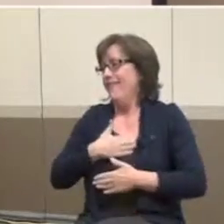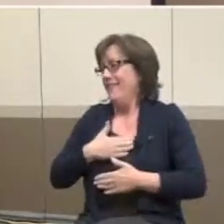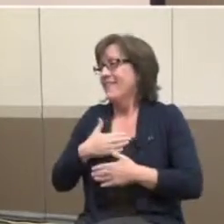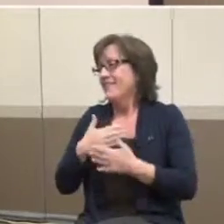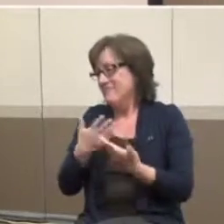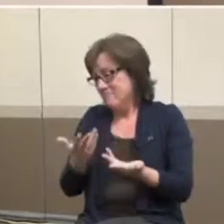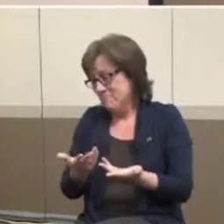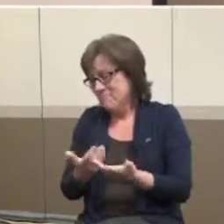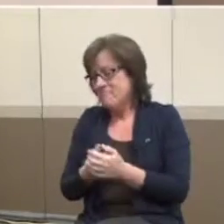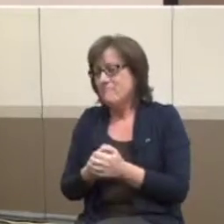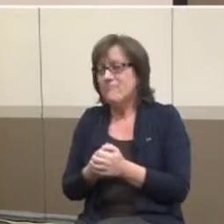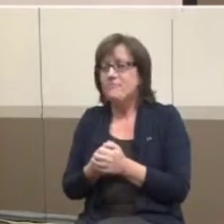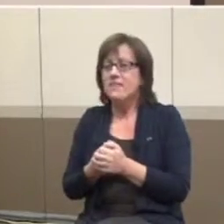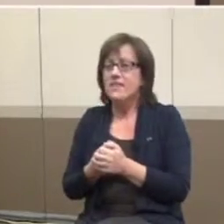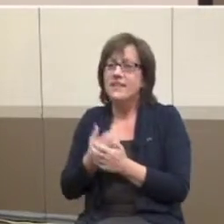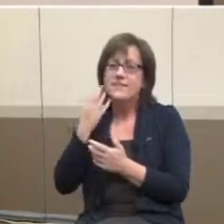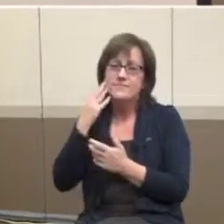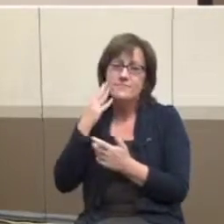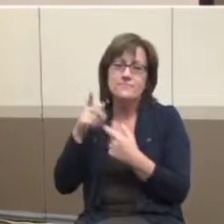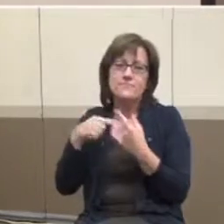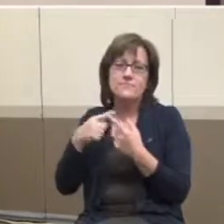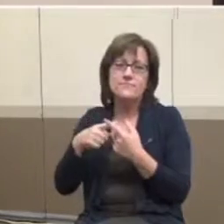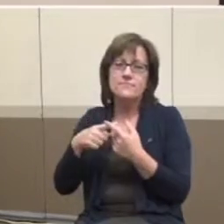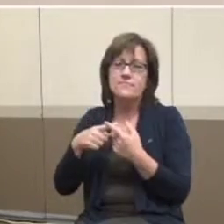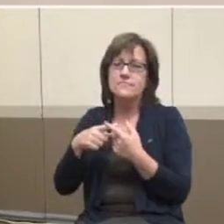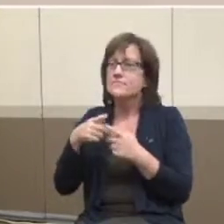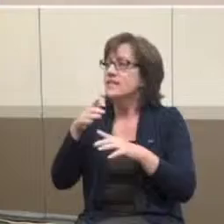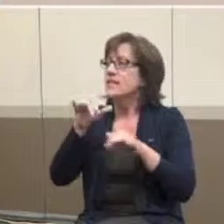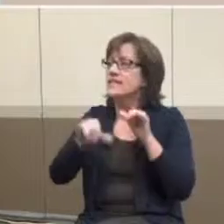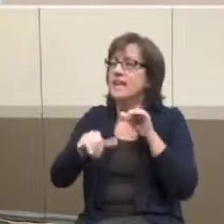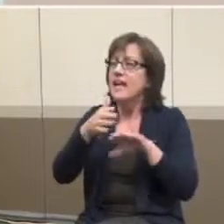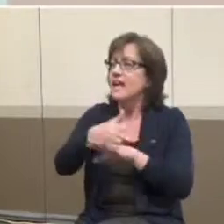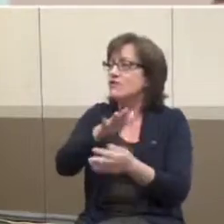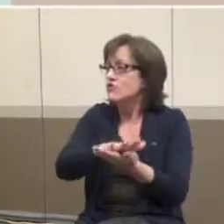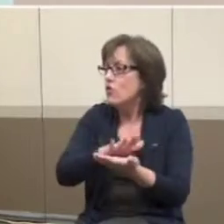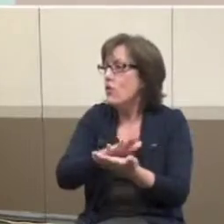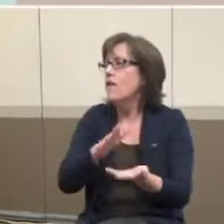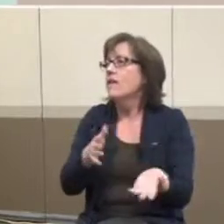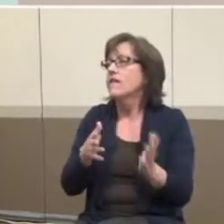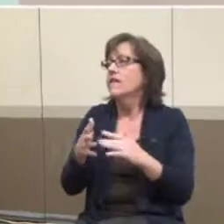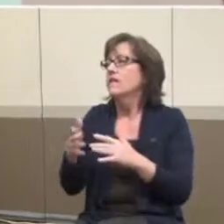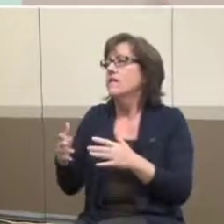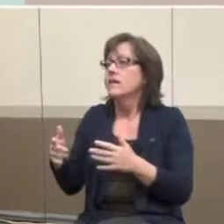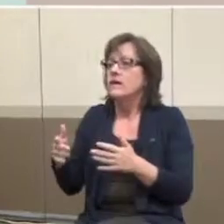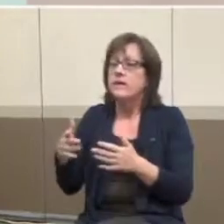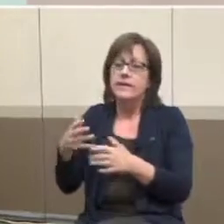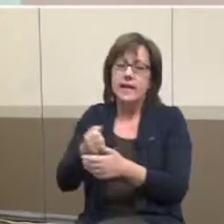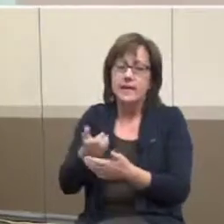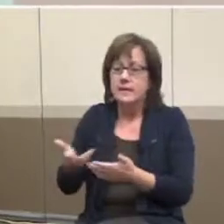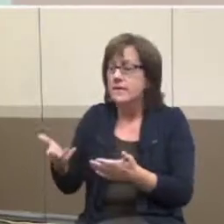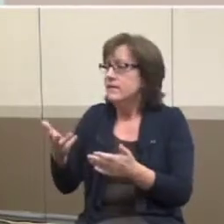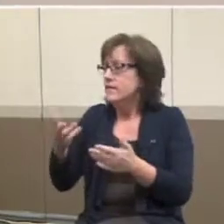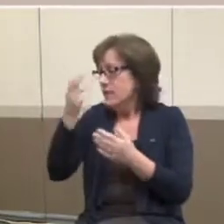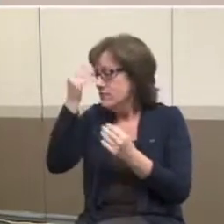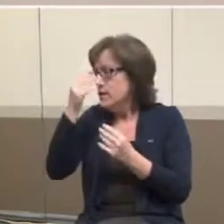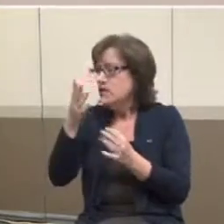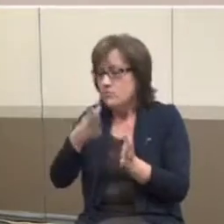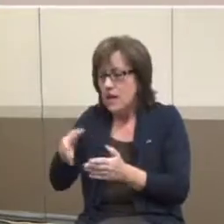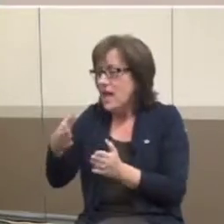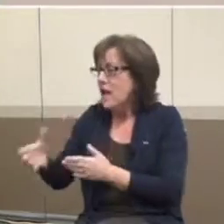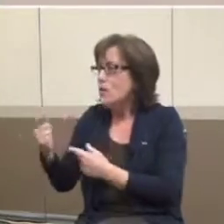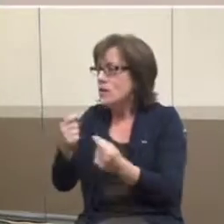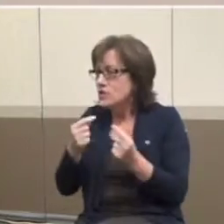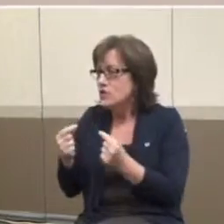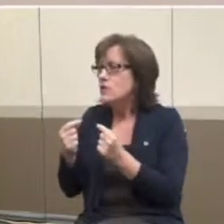students because, when you're staying after school and getting materials and planning what you're going to